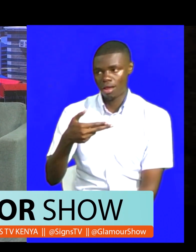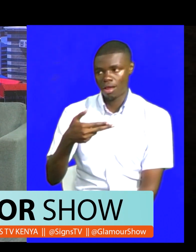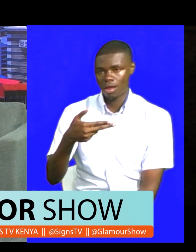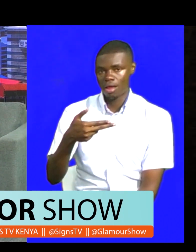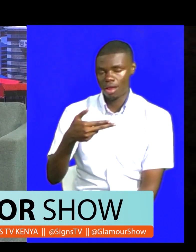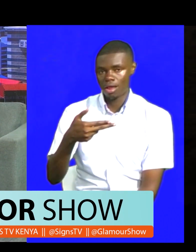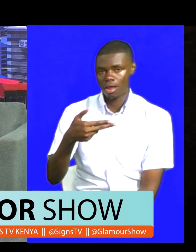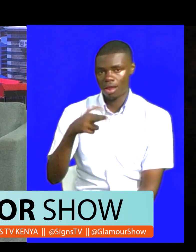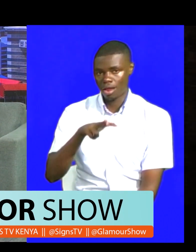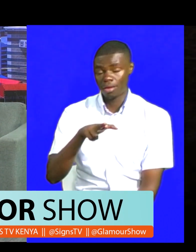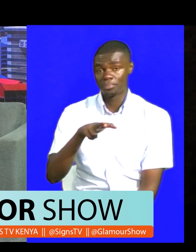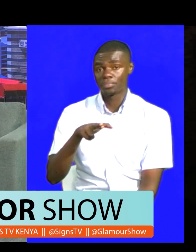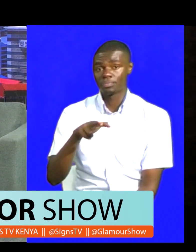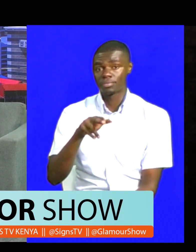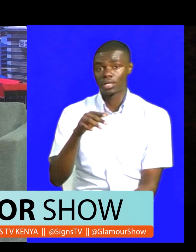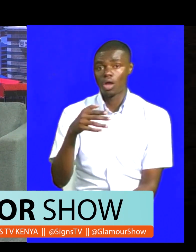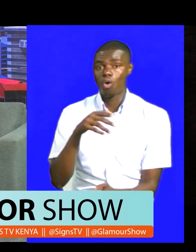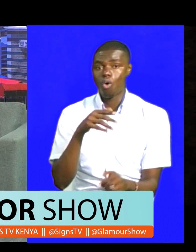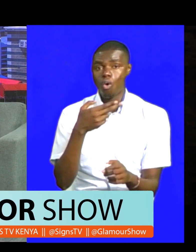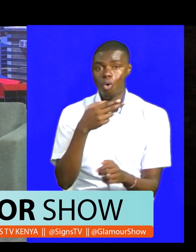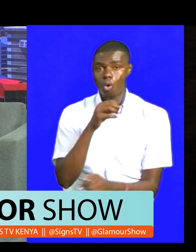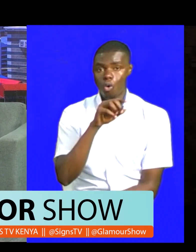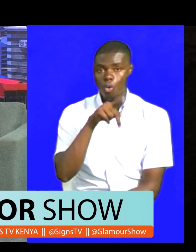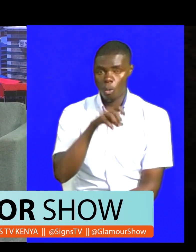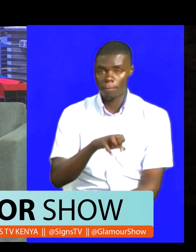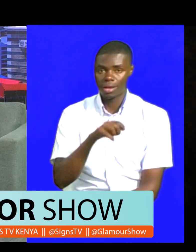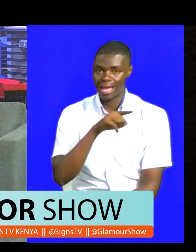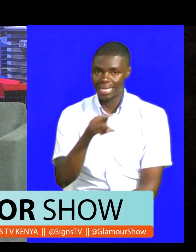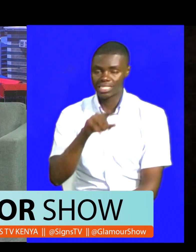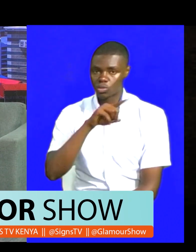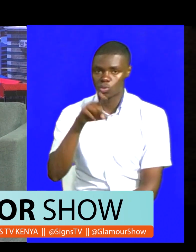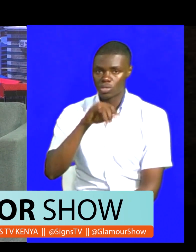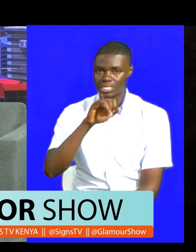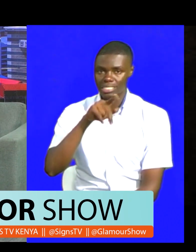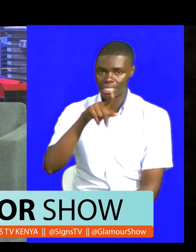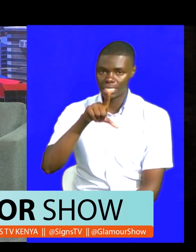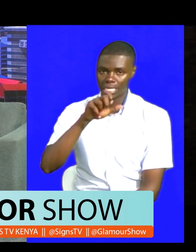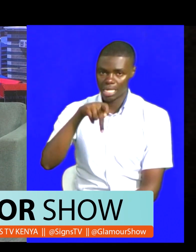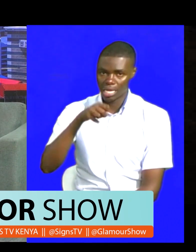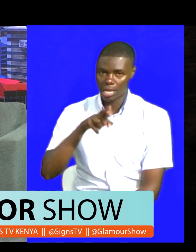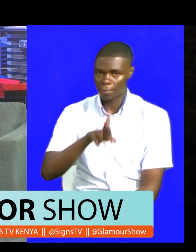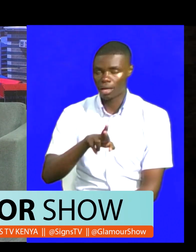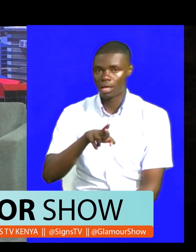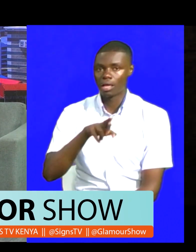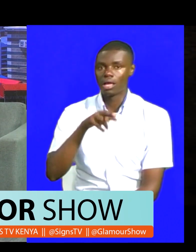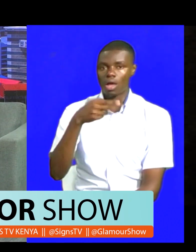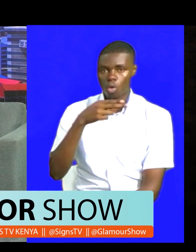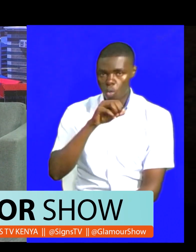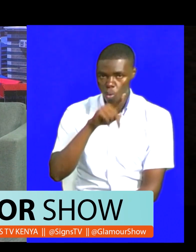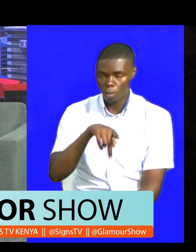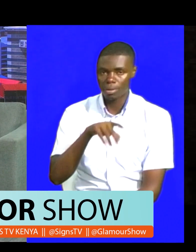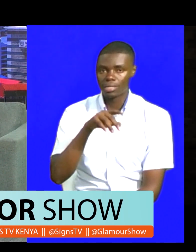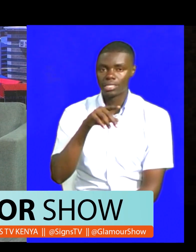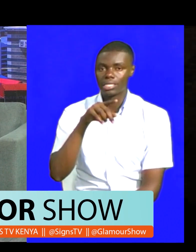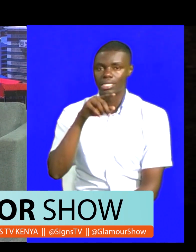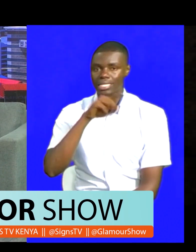Zilper. Hope underscore Zilpa for Instagram. Hope Zilpa for Facebook. Hope Zilpa for Instagram. I